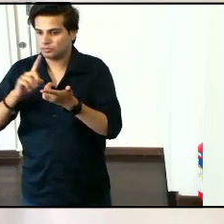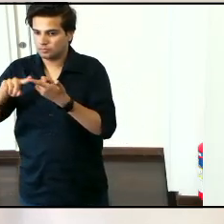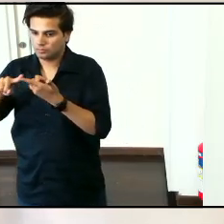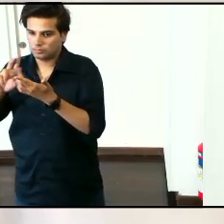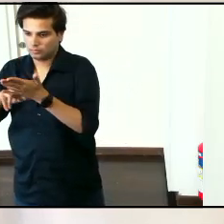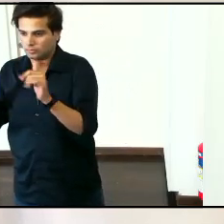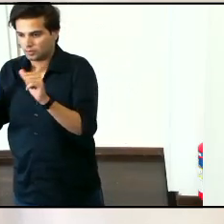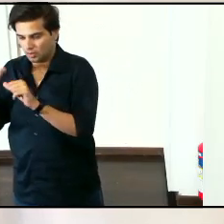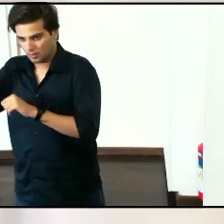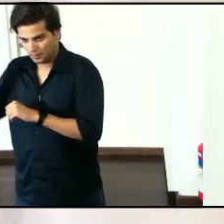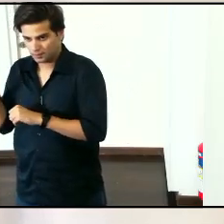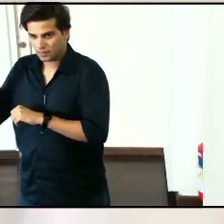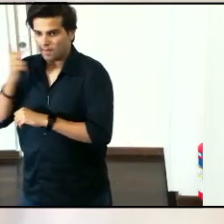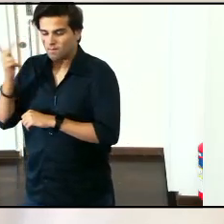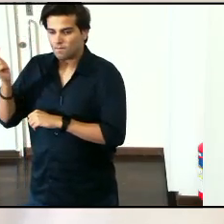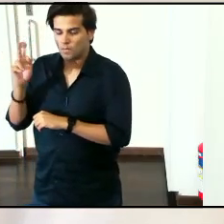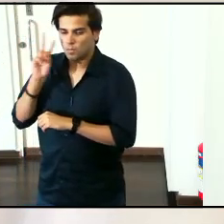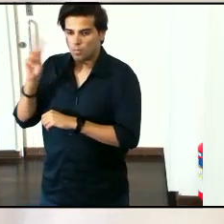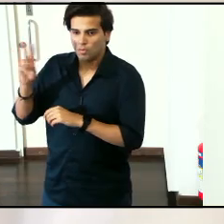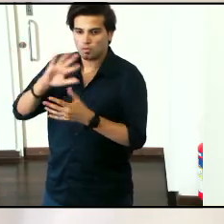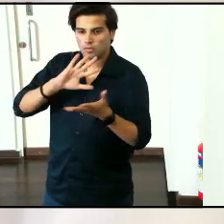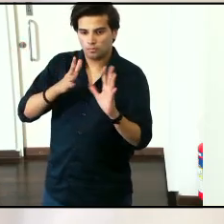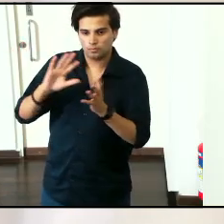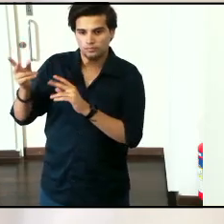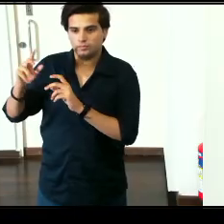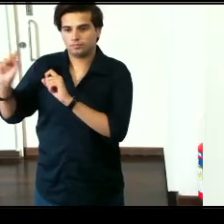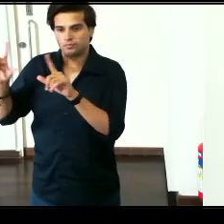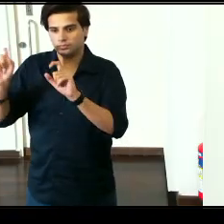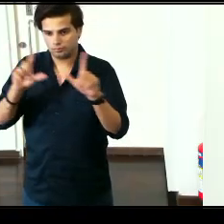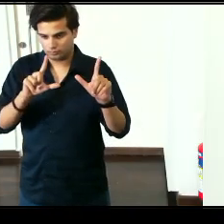And both in this country and the next,